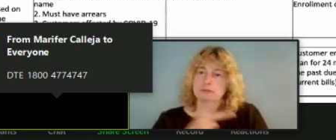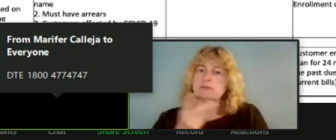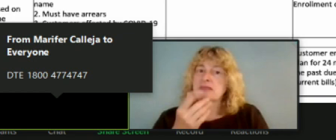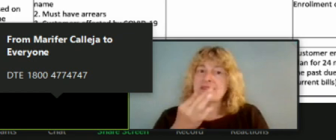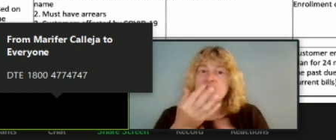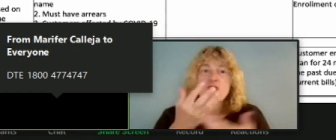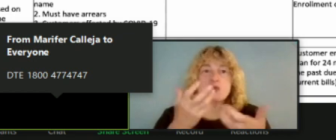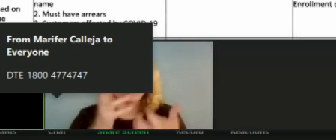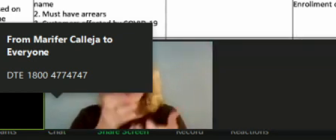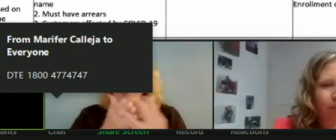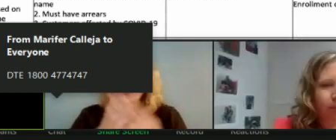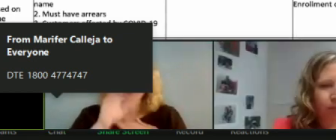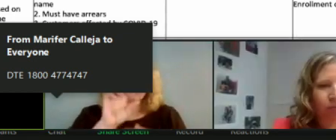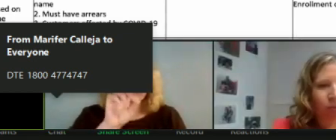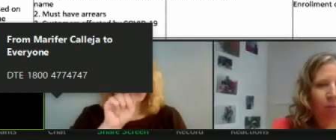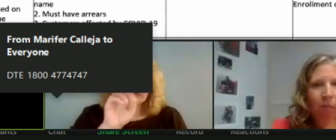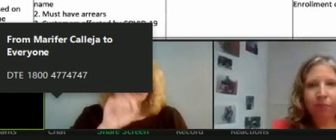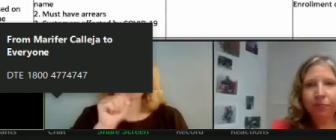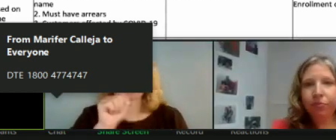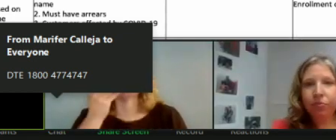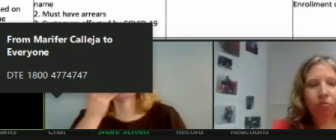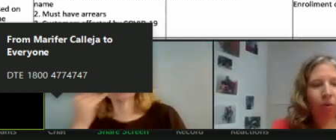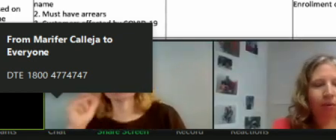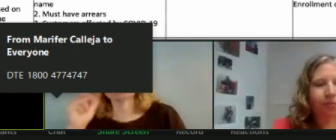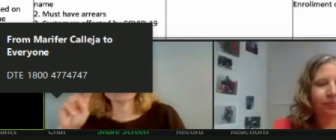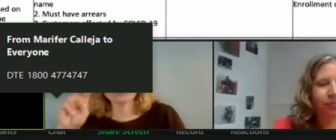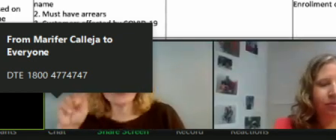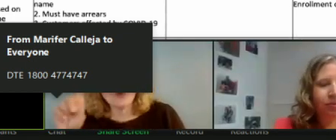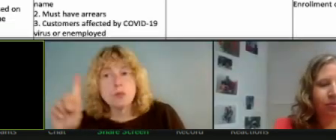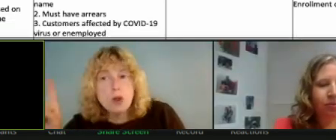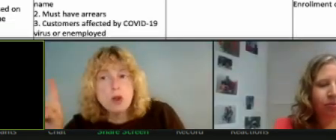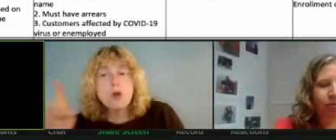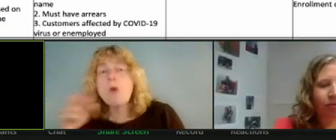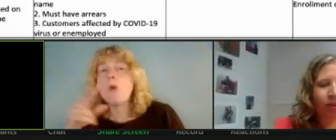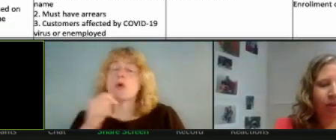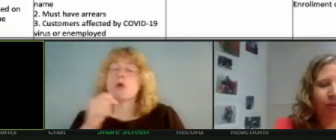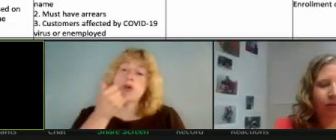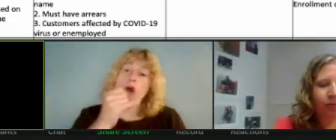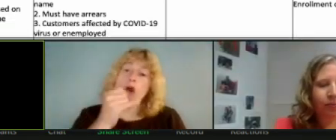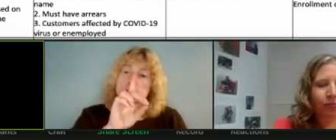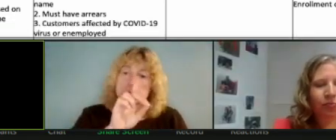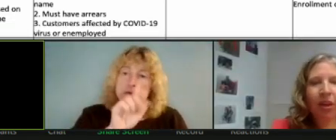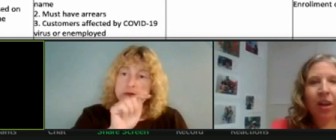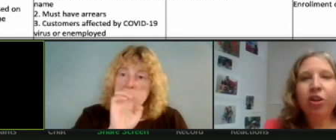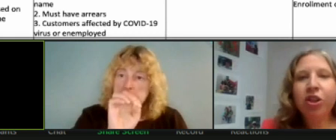go through DTE, or again, they can call DTE to get that information.